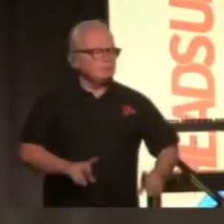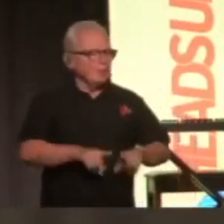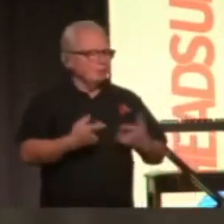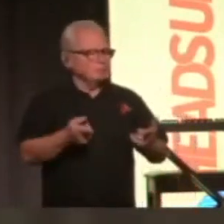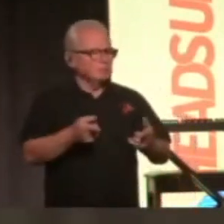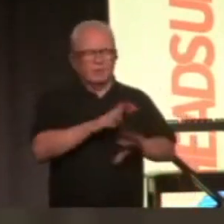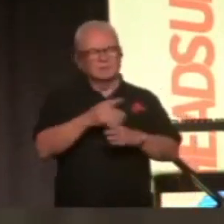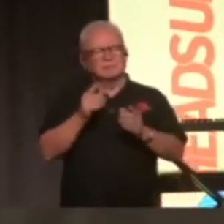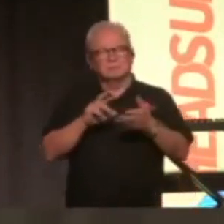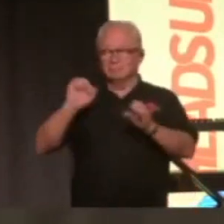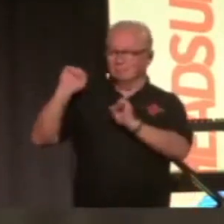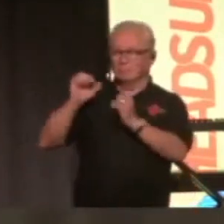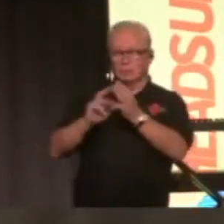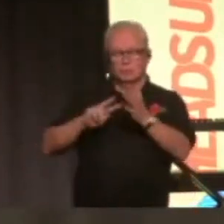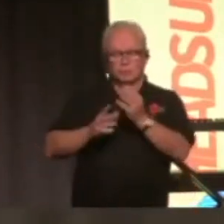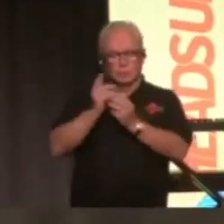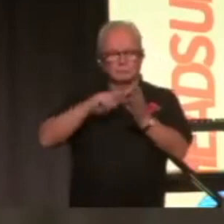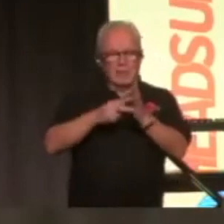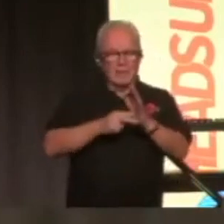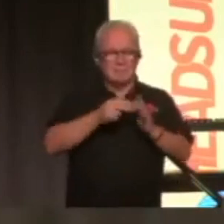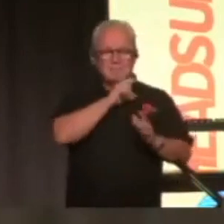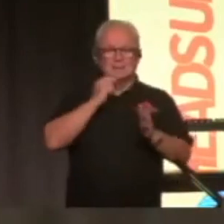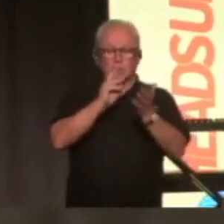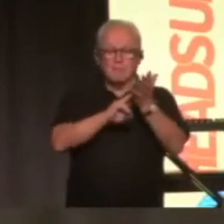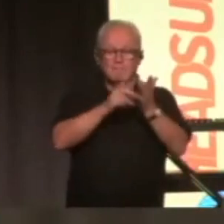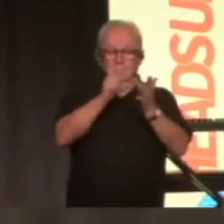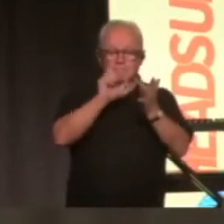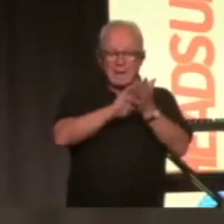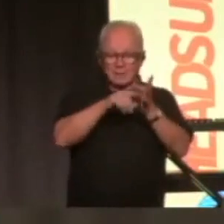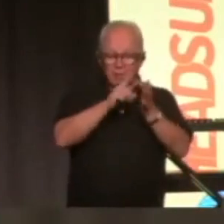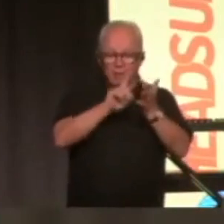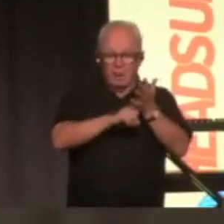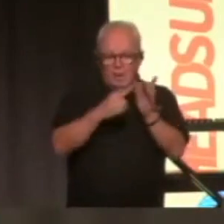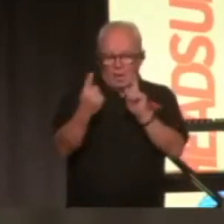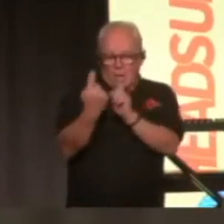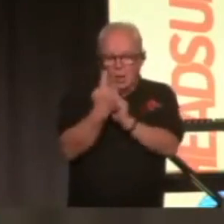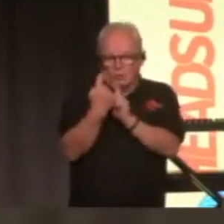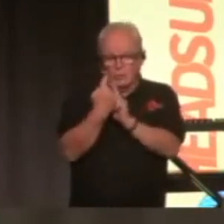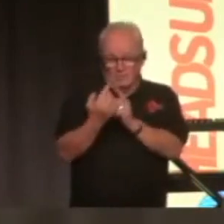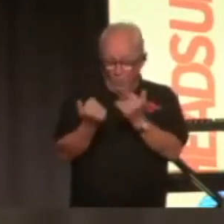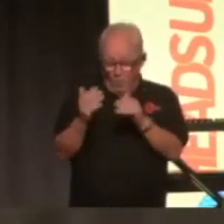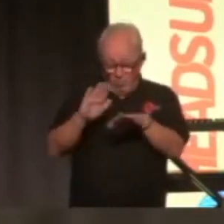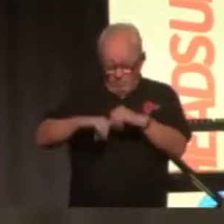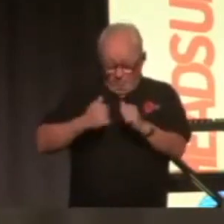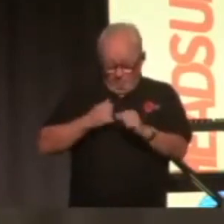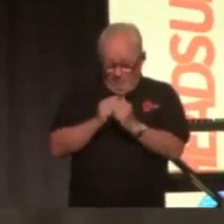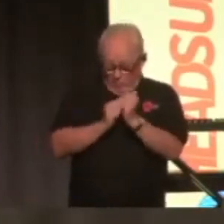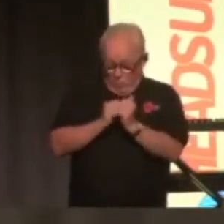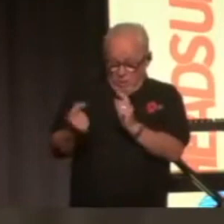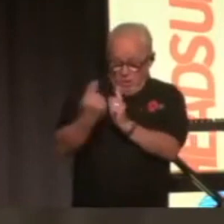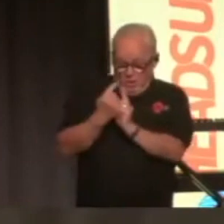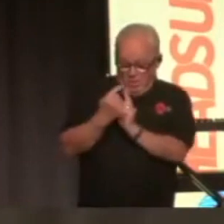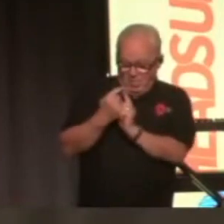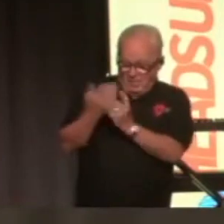but it wasn't to be. And of course Pastor Michael, who oh boy, he's stuck closer than a brother through all of that and kept us laughing when